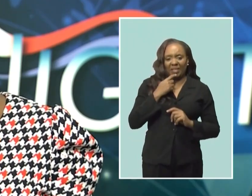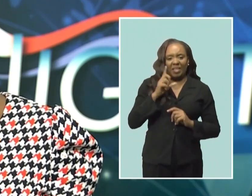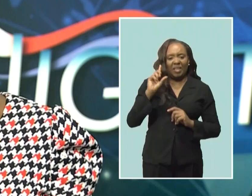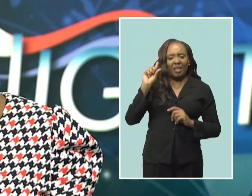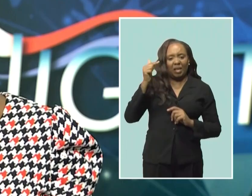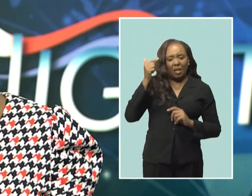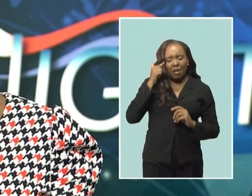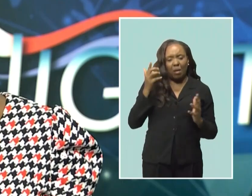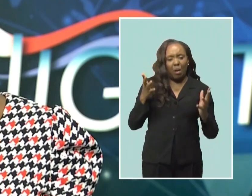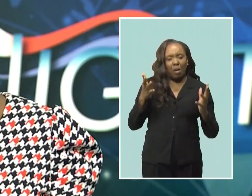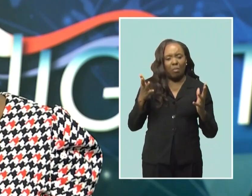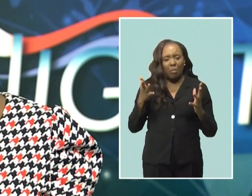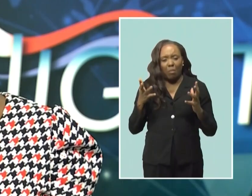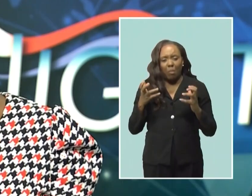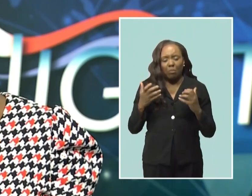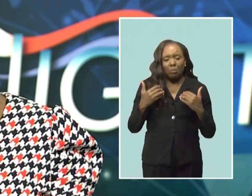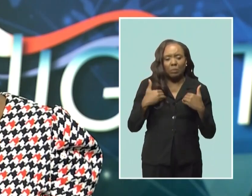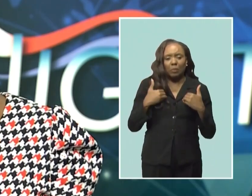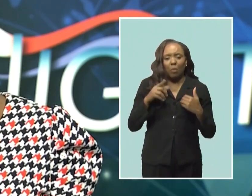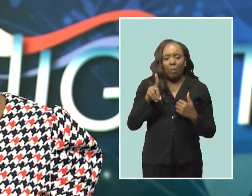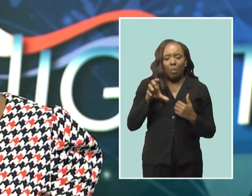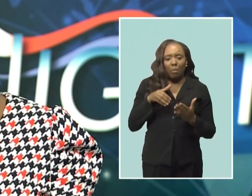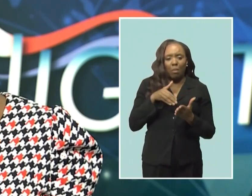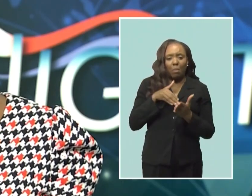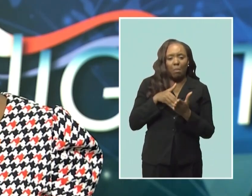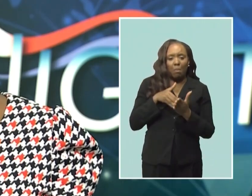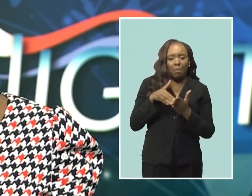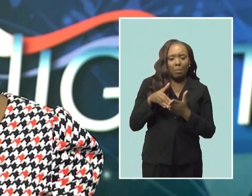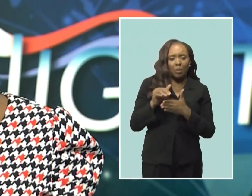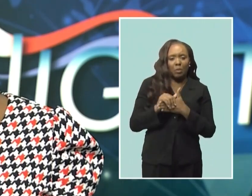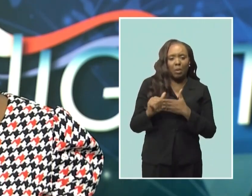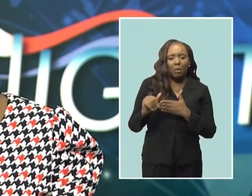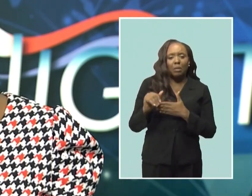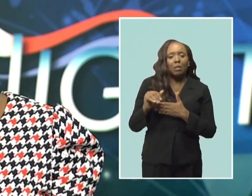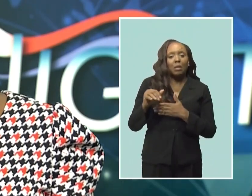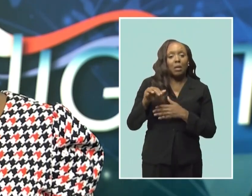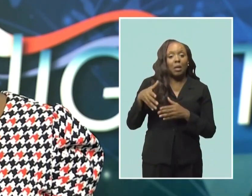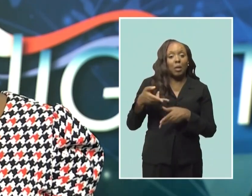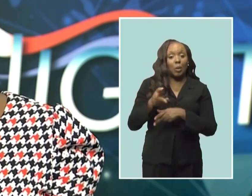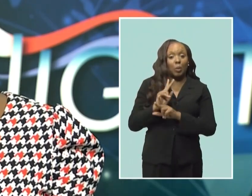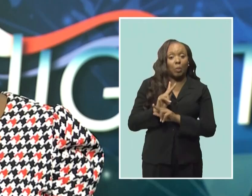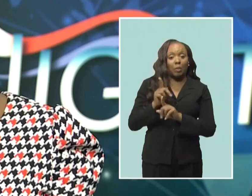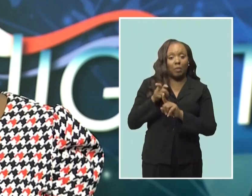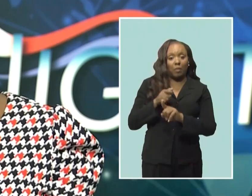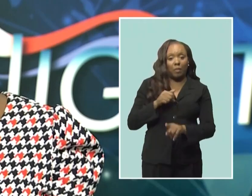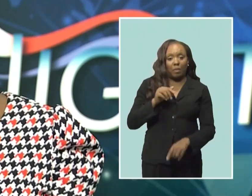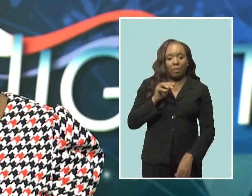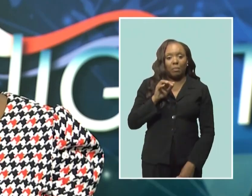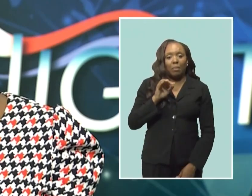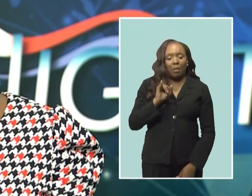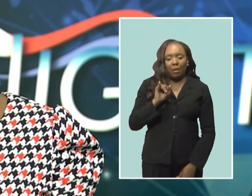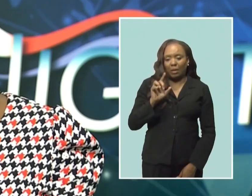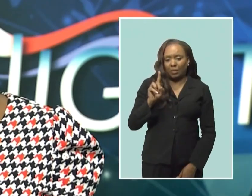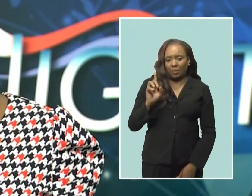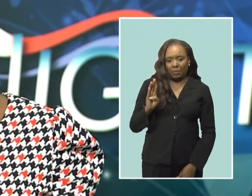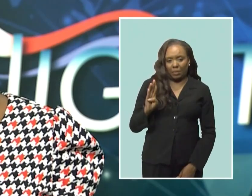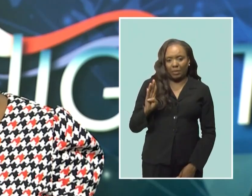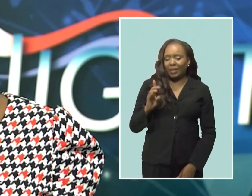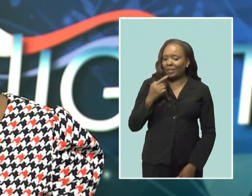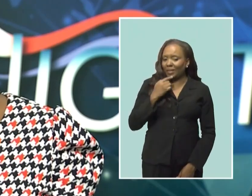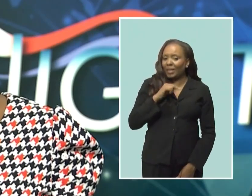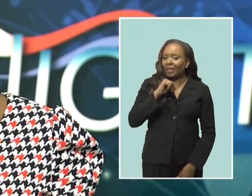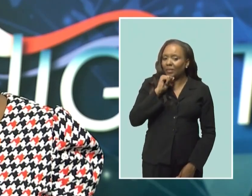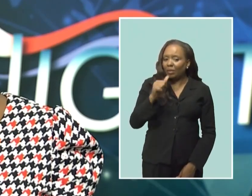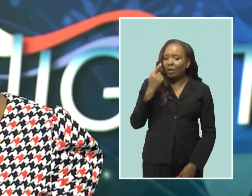to secure a $100 million Inter-American Development Bank loan. He says it is not to revamp the national